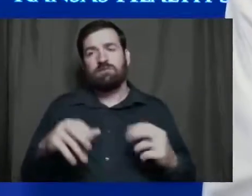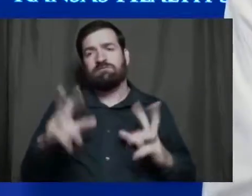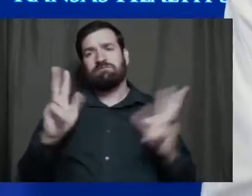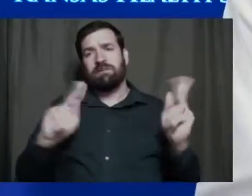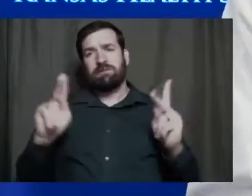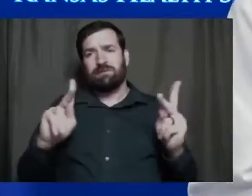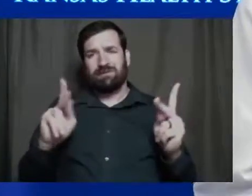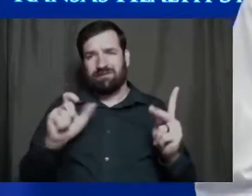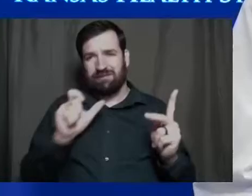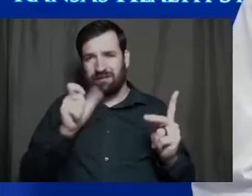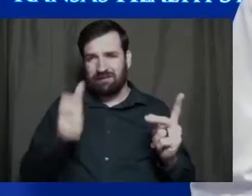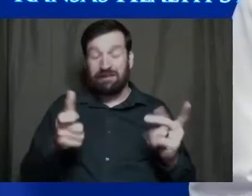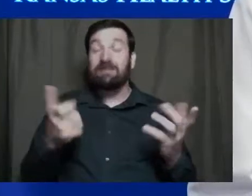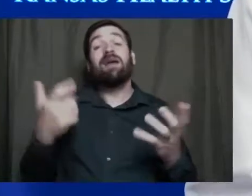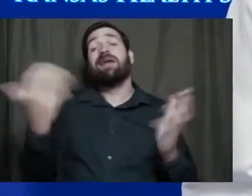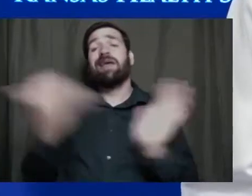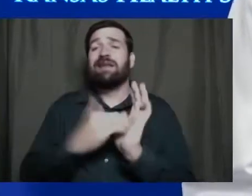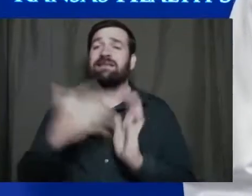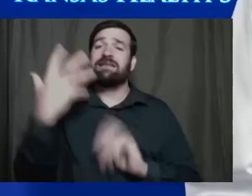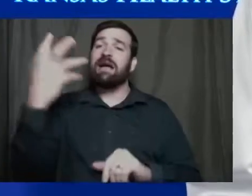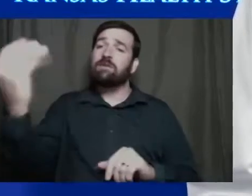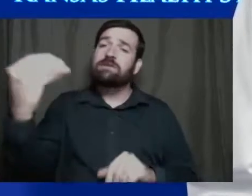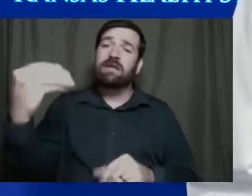it's outside, inside, man. If you'd had,